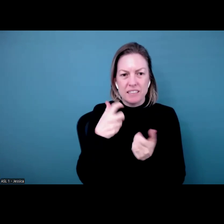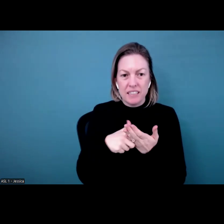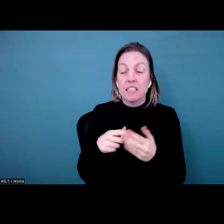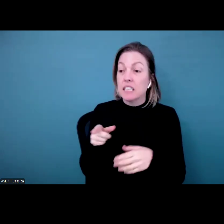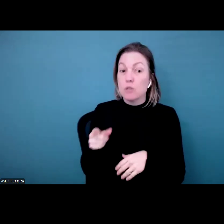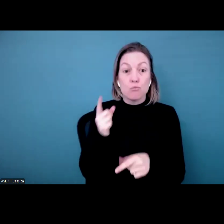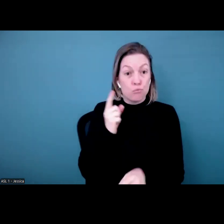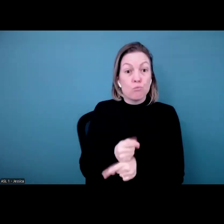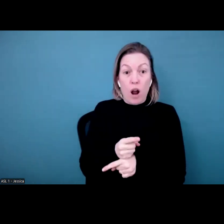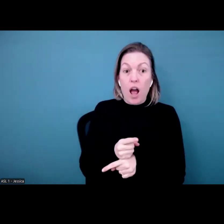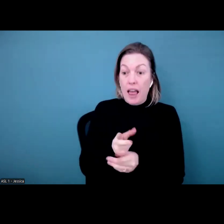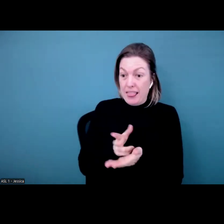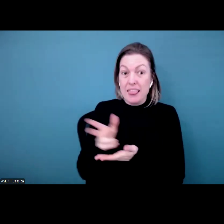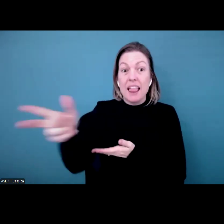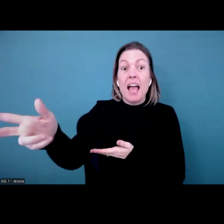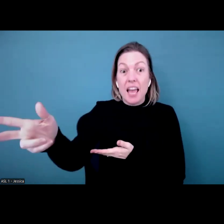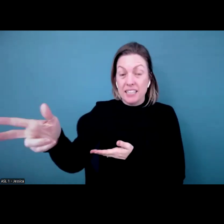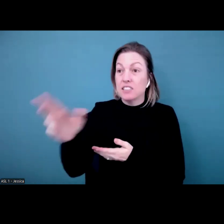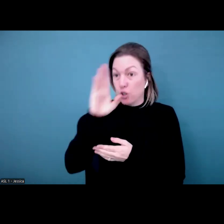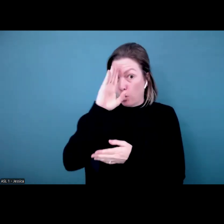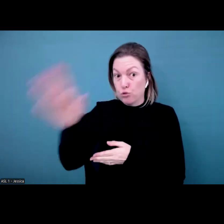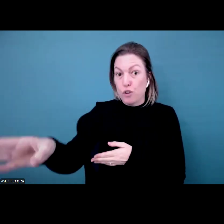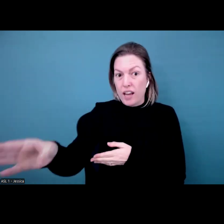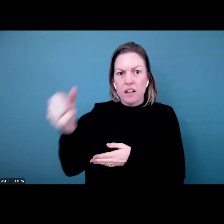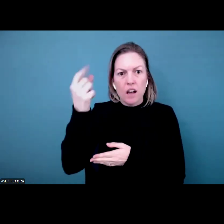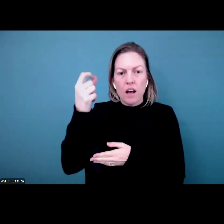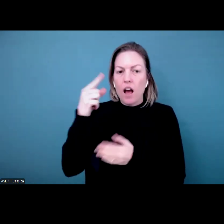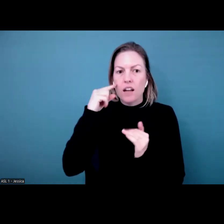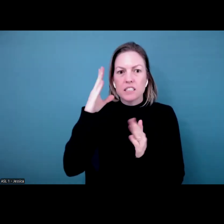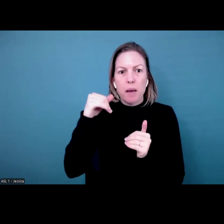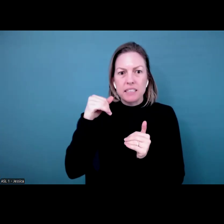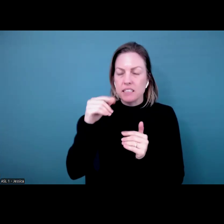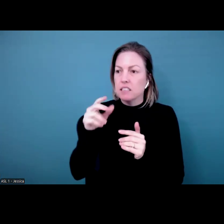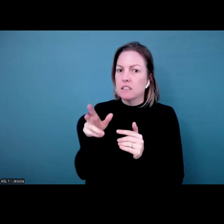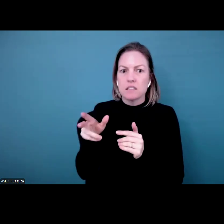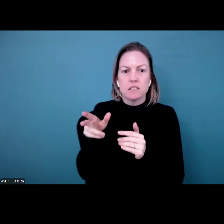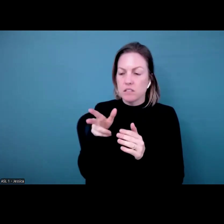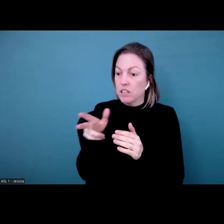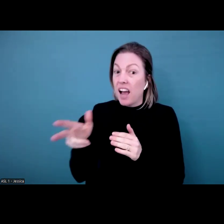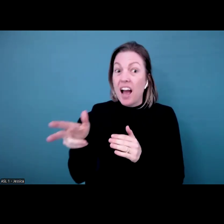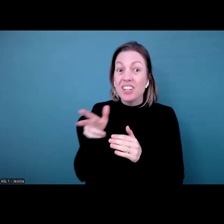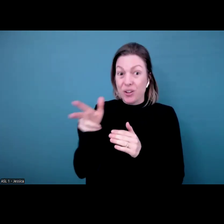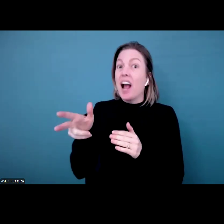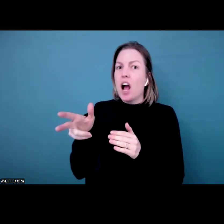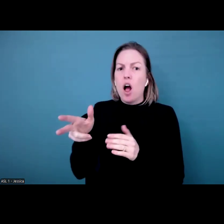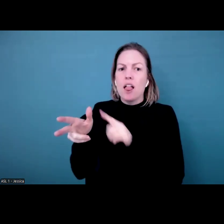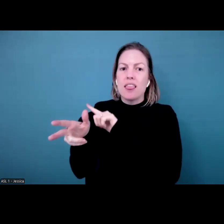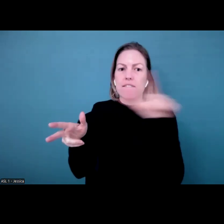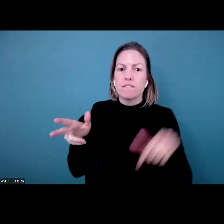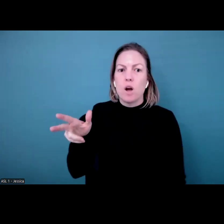had a solid green light to go forward. But unexpectedly, in the middle of the intersection, my dad decided to make a left